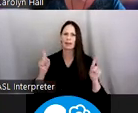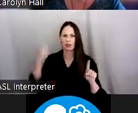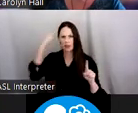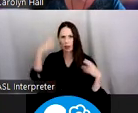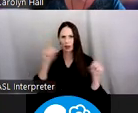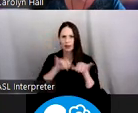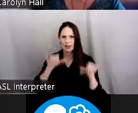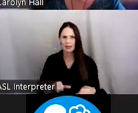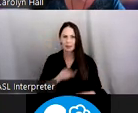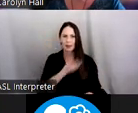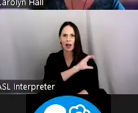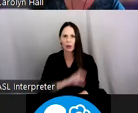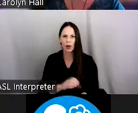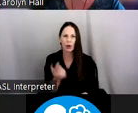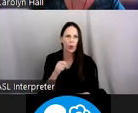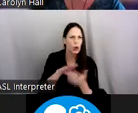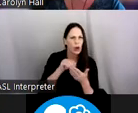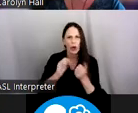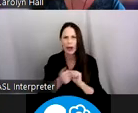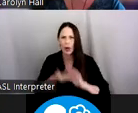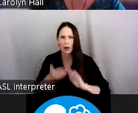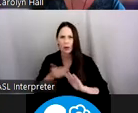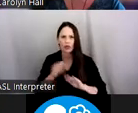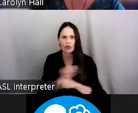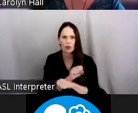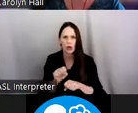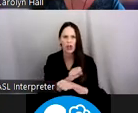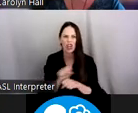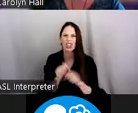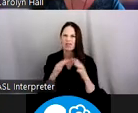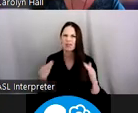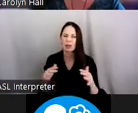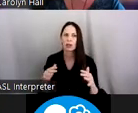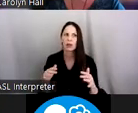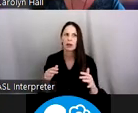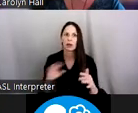how operations work and stuff like that, is to have a good solid